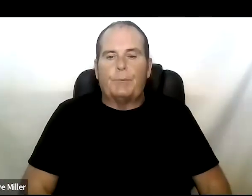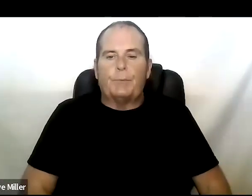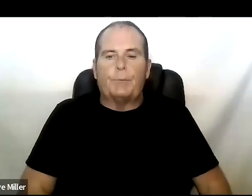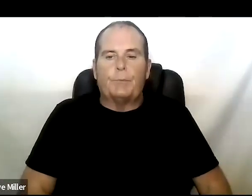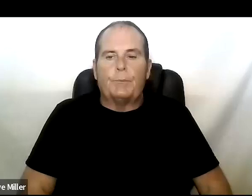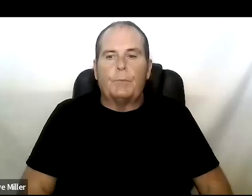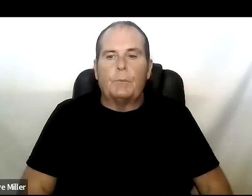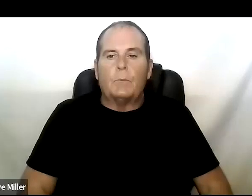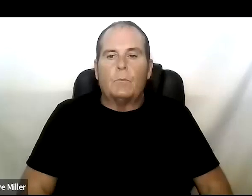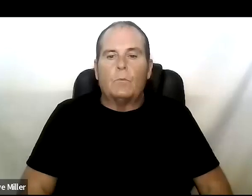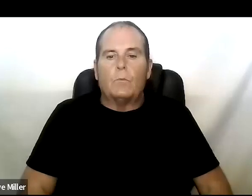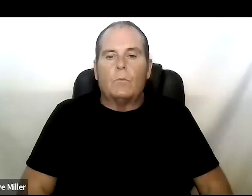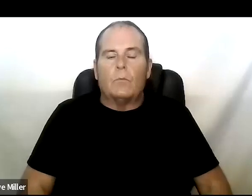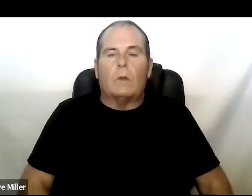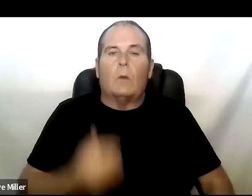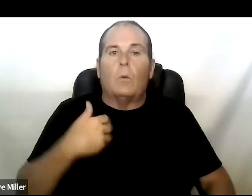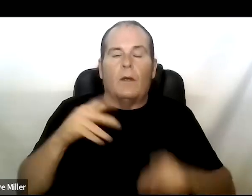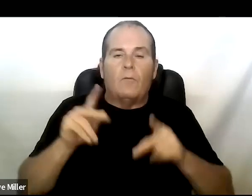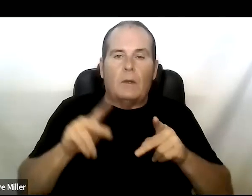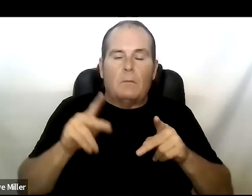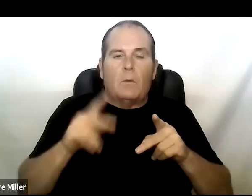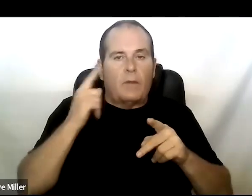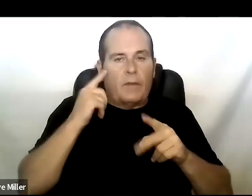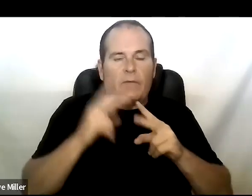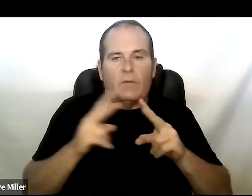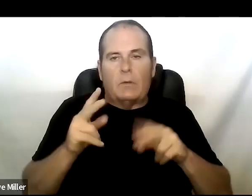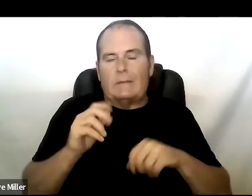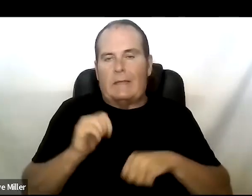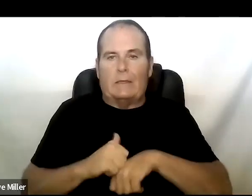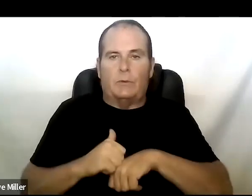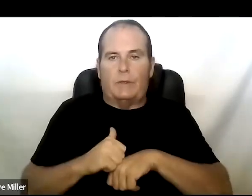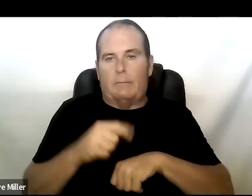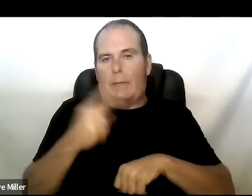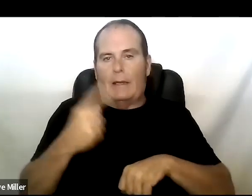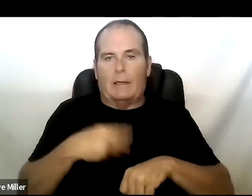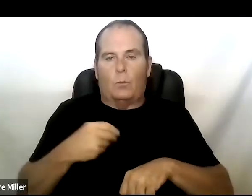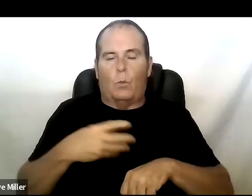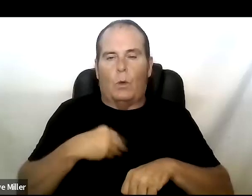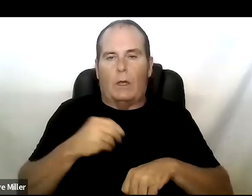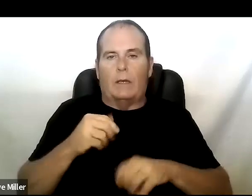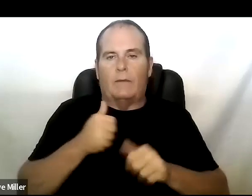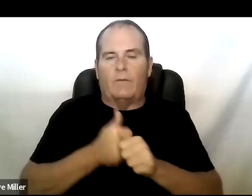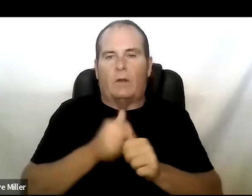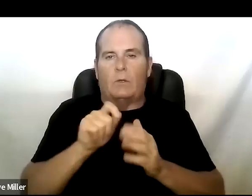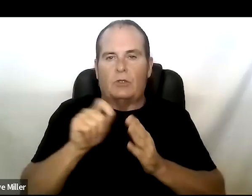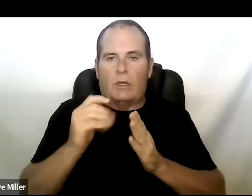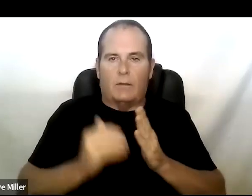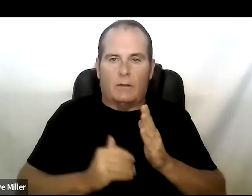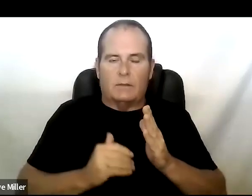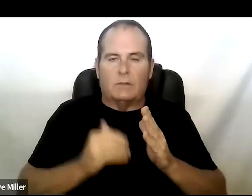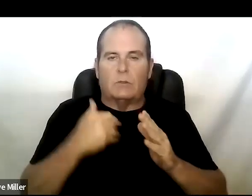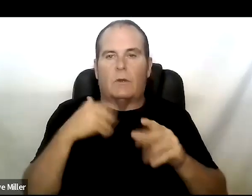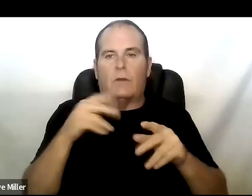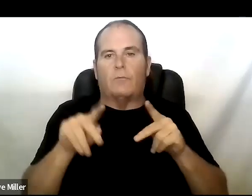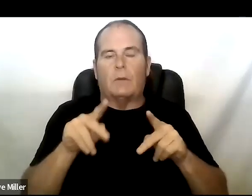You've got individuals that think very black and white and follow a checklist. You've got people who need to